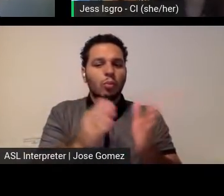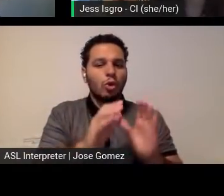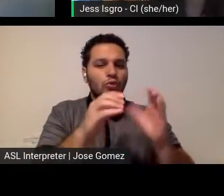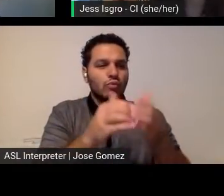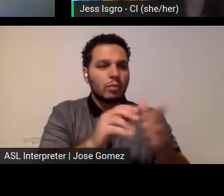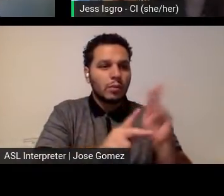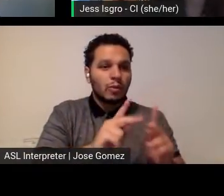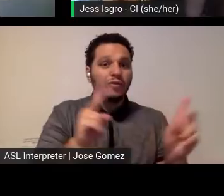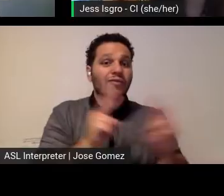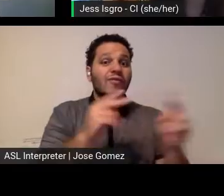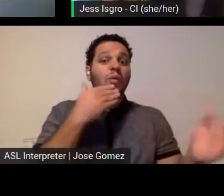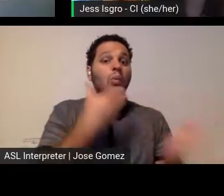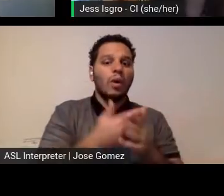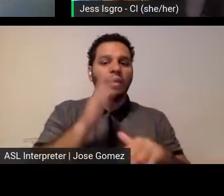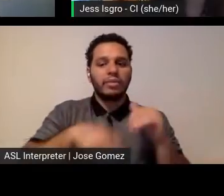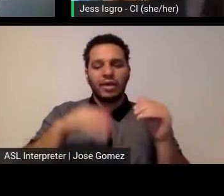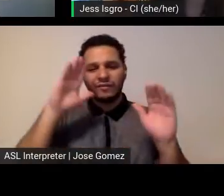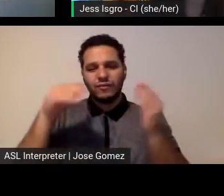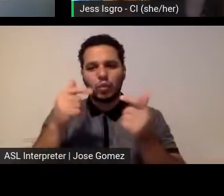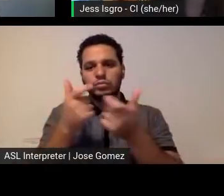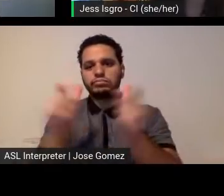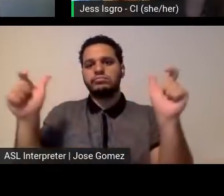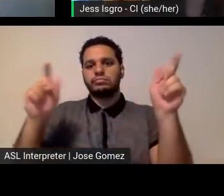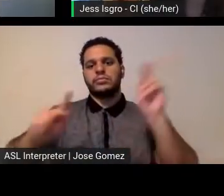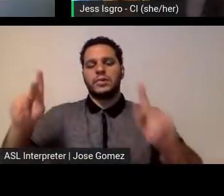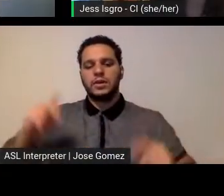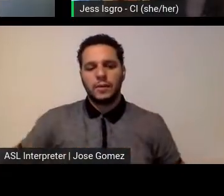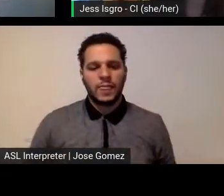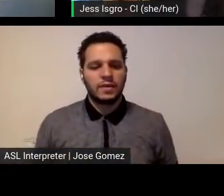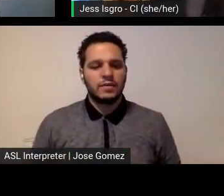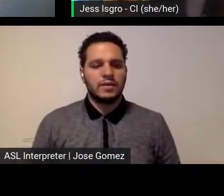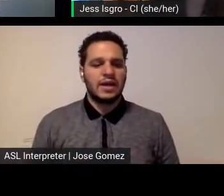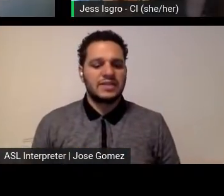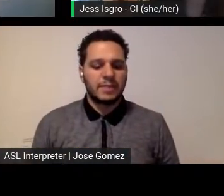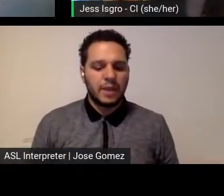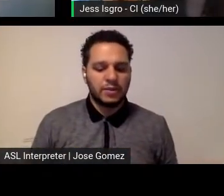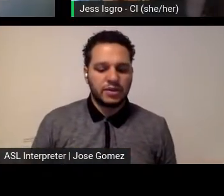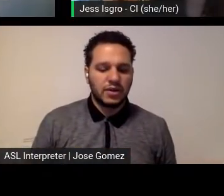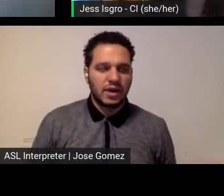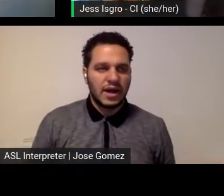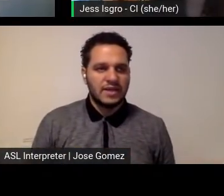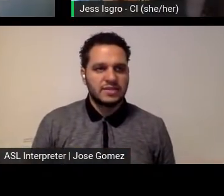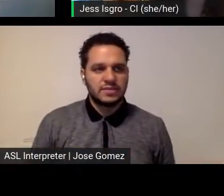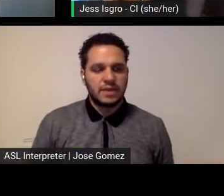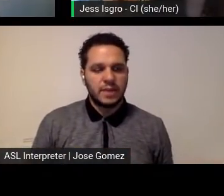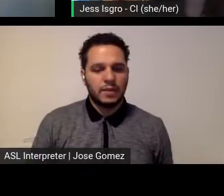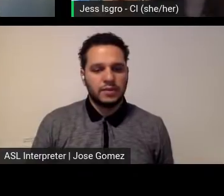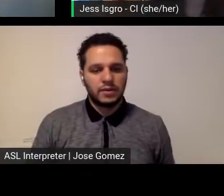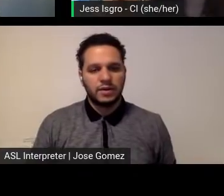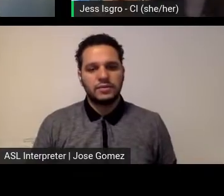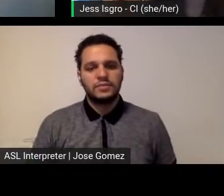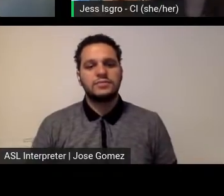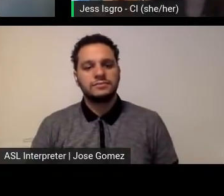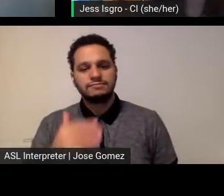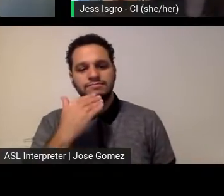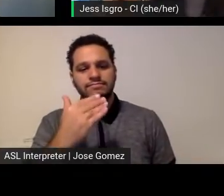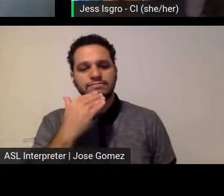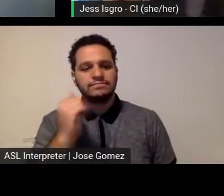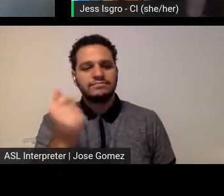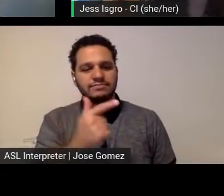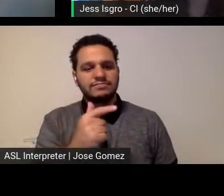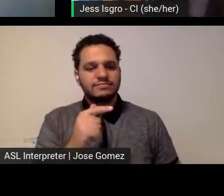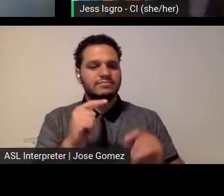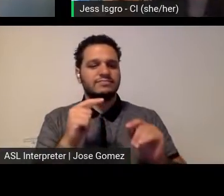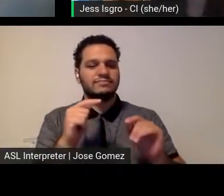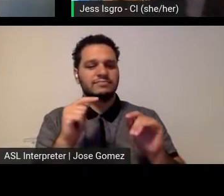well and stay safe. Yeah. Jess, Dan, Ben, Jose, thank you so much. This is